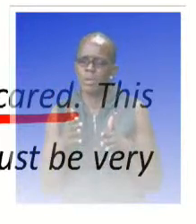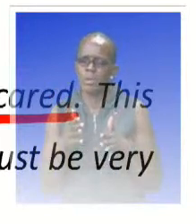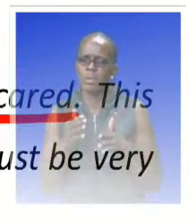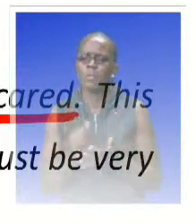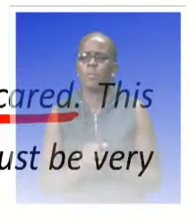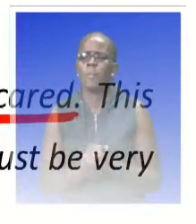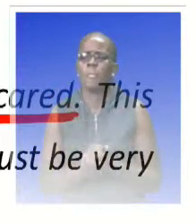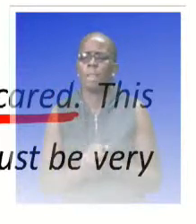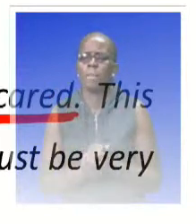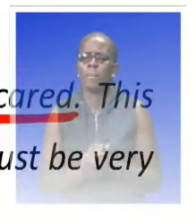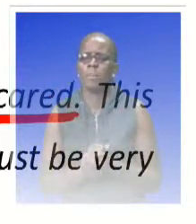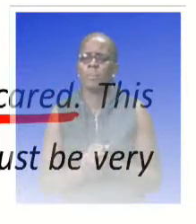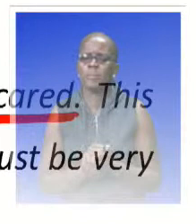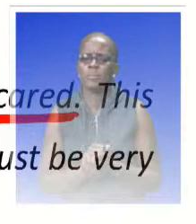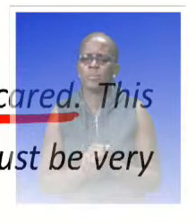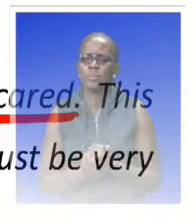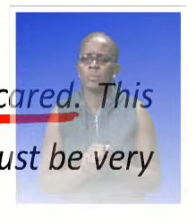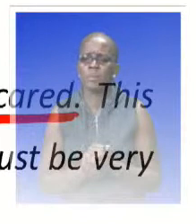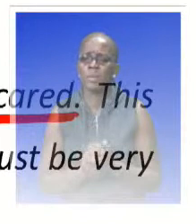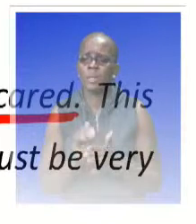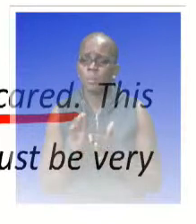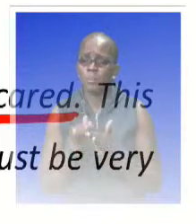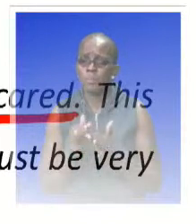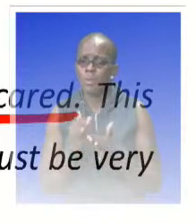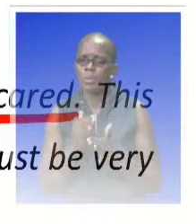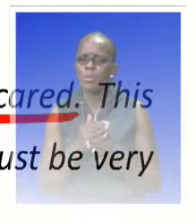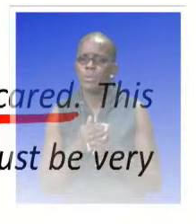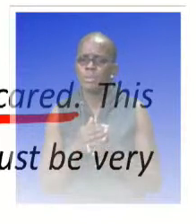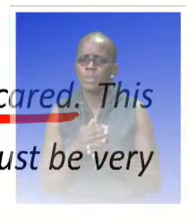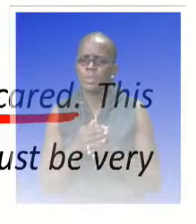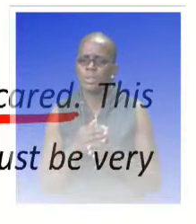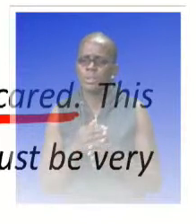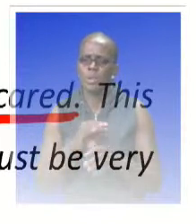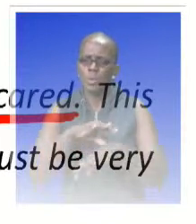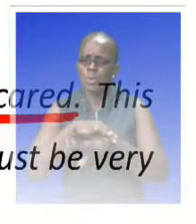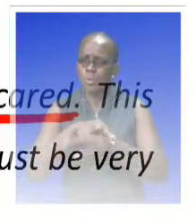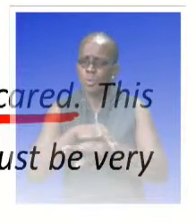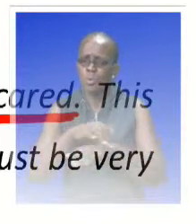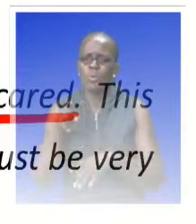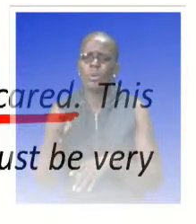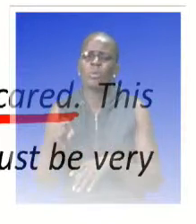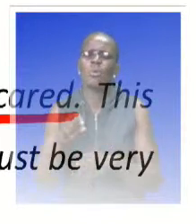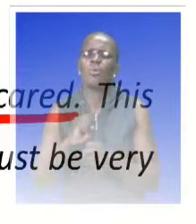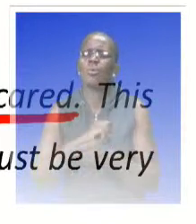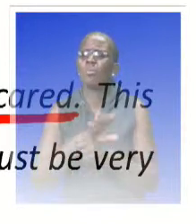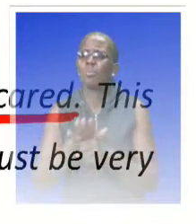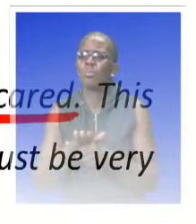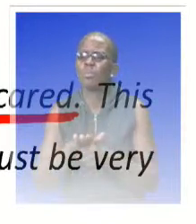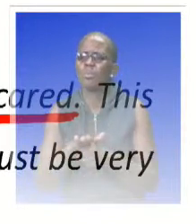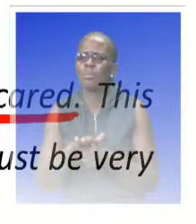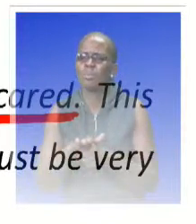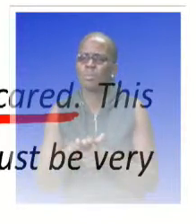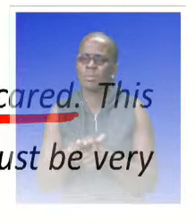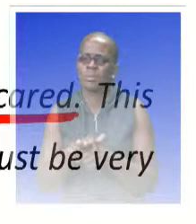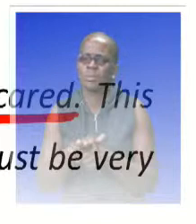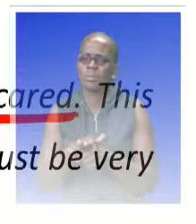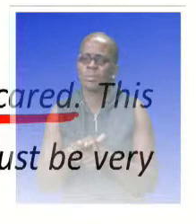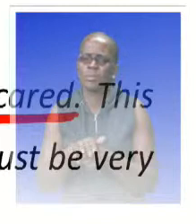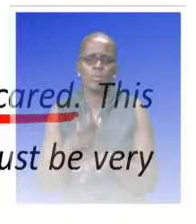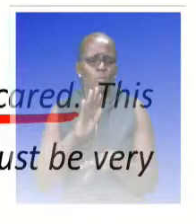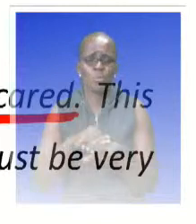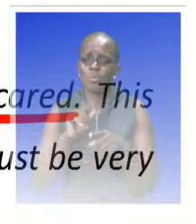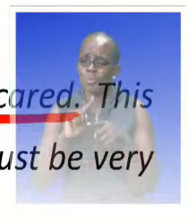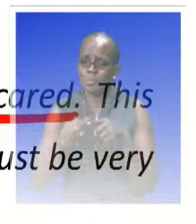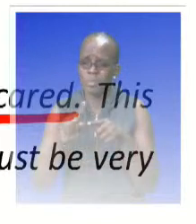This virus is no joke. Again, what are you hoping to do here when you're saying that this virus is